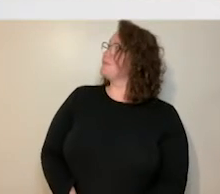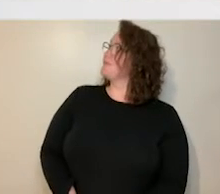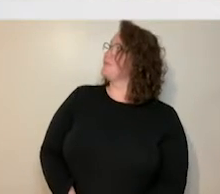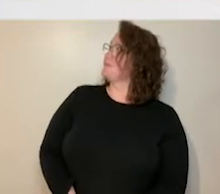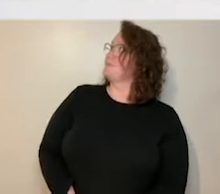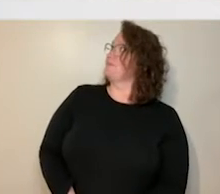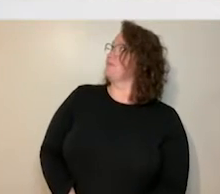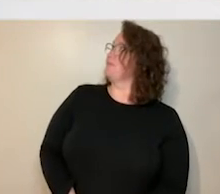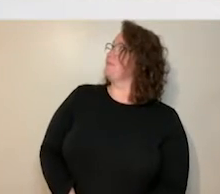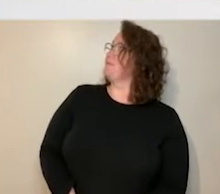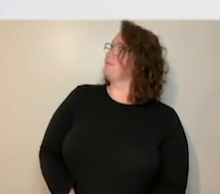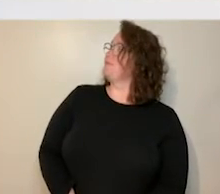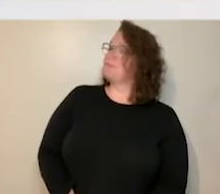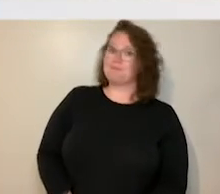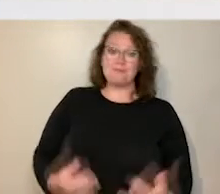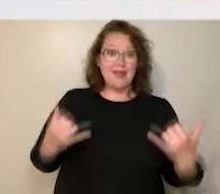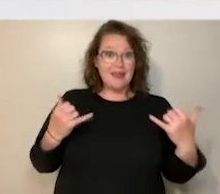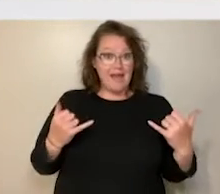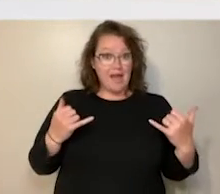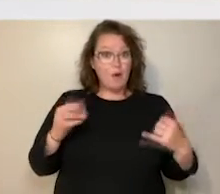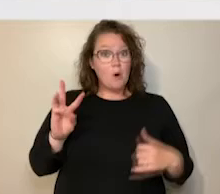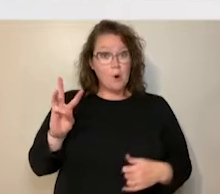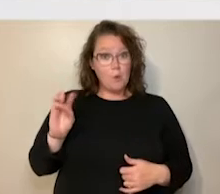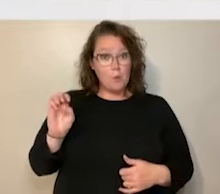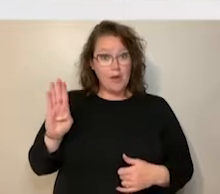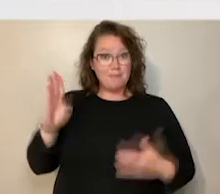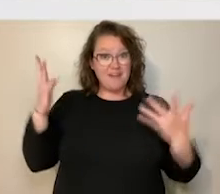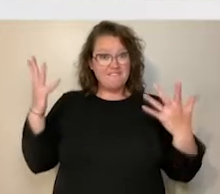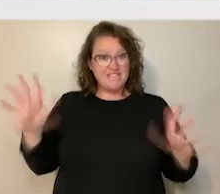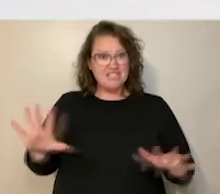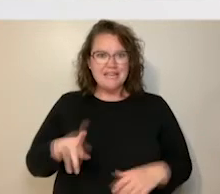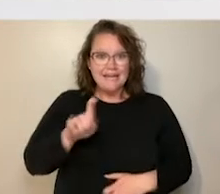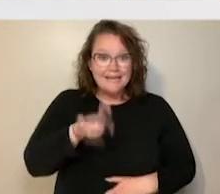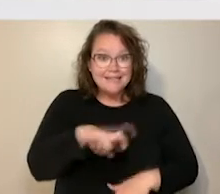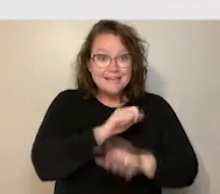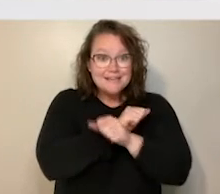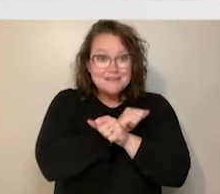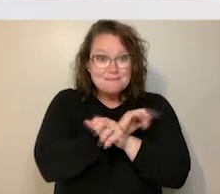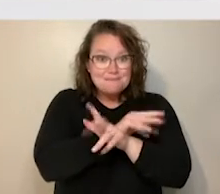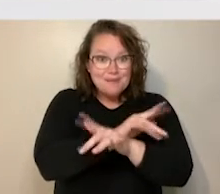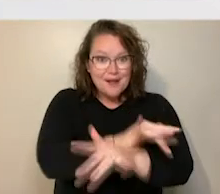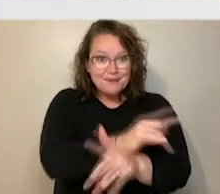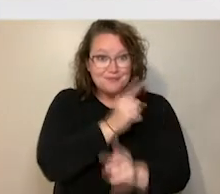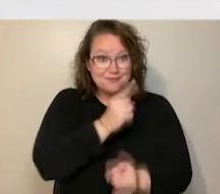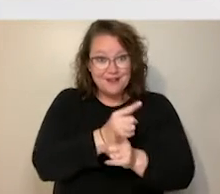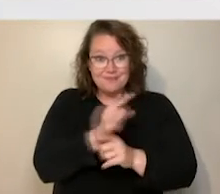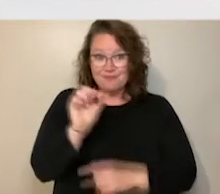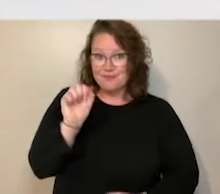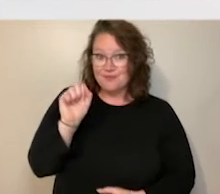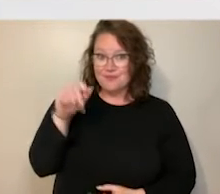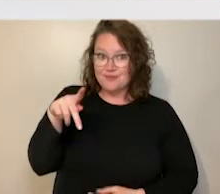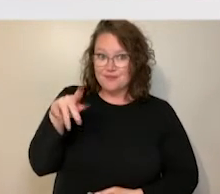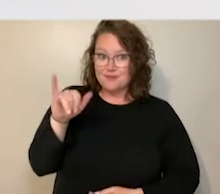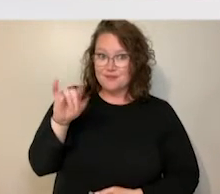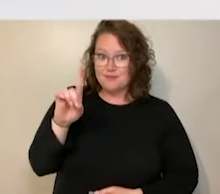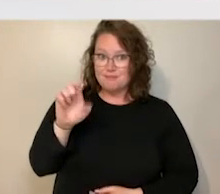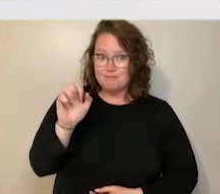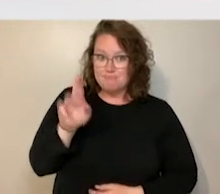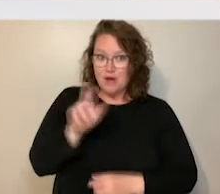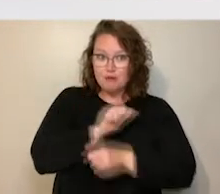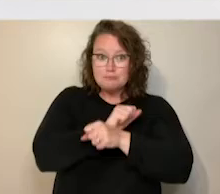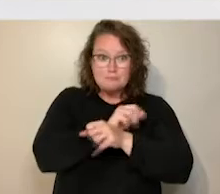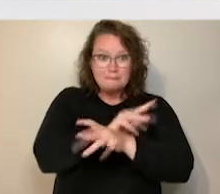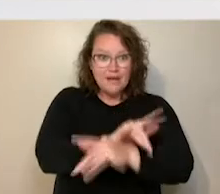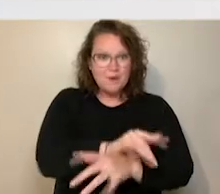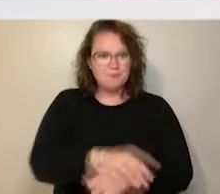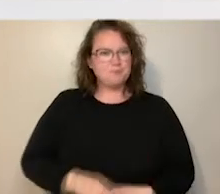Now, I've got my spider web. Now I need a spider. Now, for the spider's body, you know what I wanted